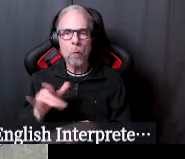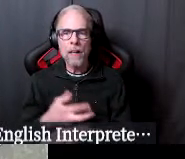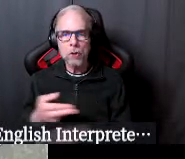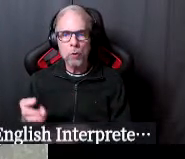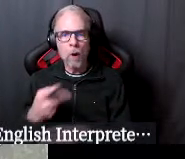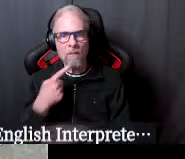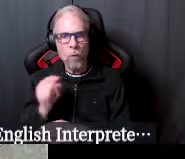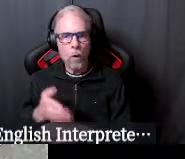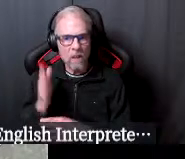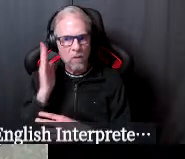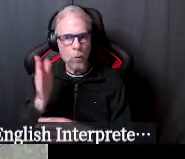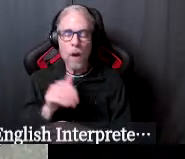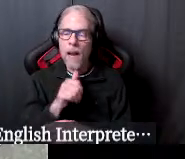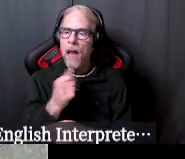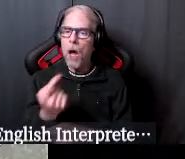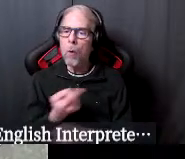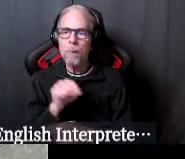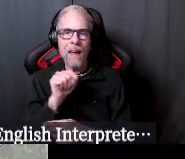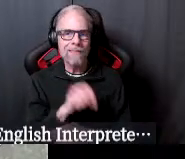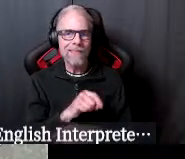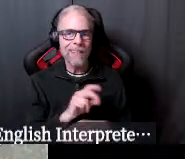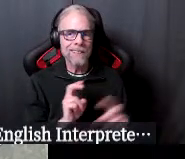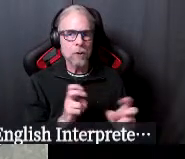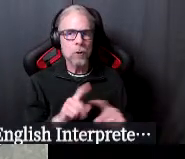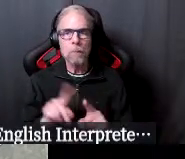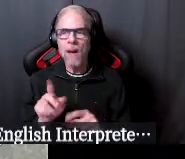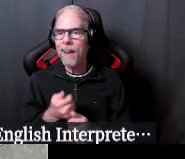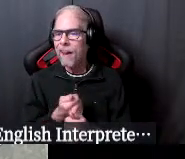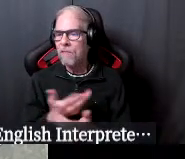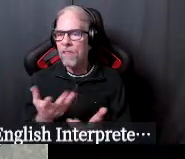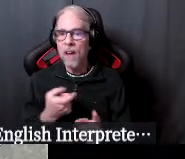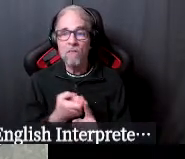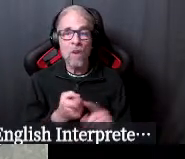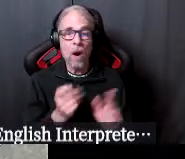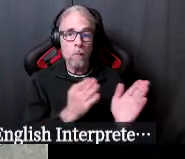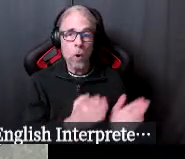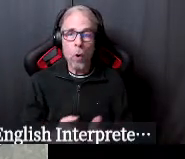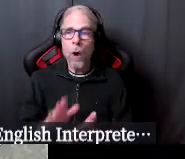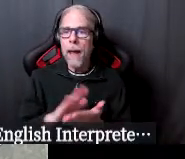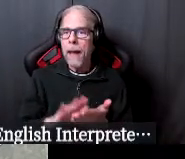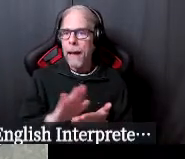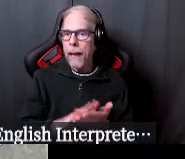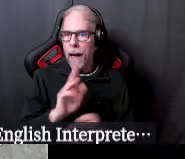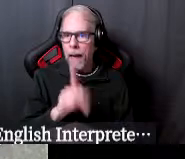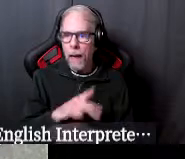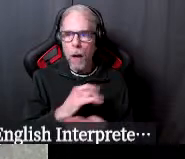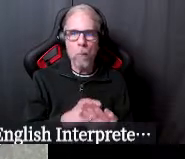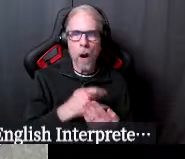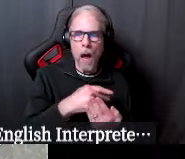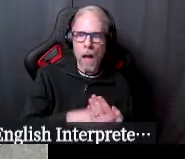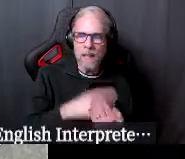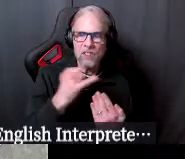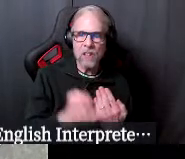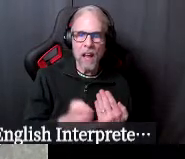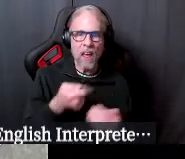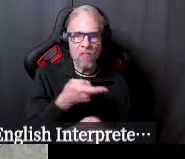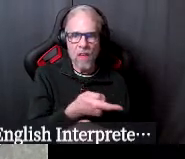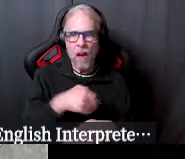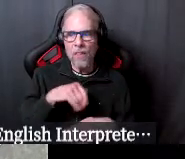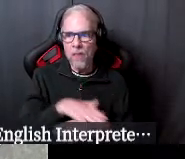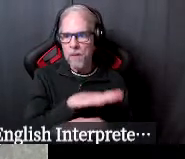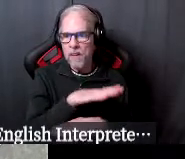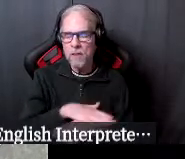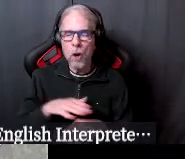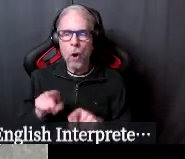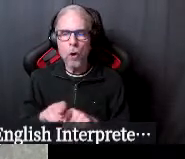future, not just about this issue, but everything from organizing cleanup projects at the beach and giving back to